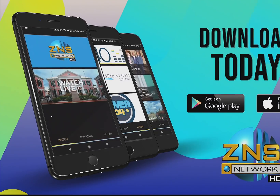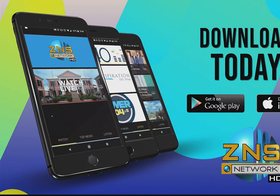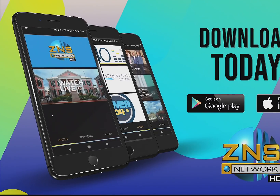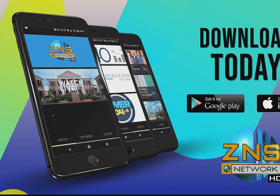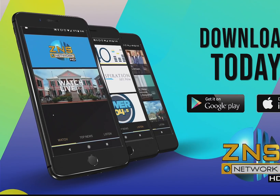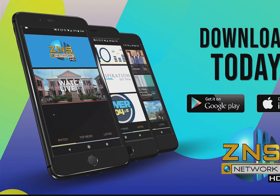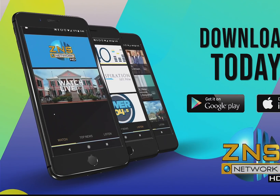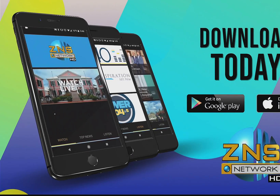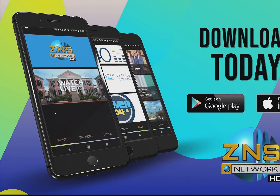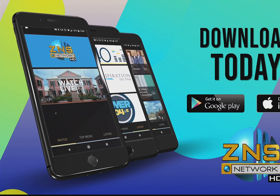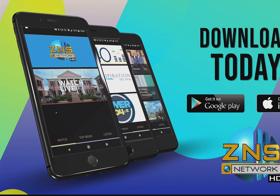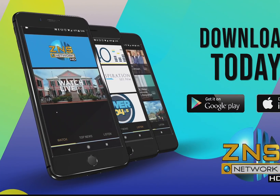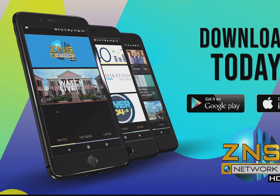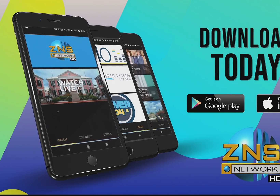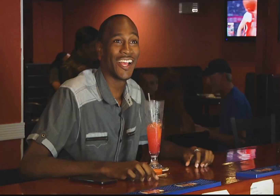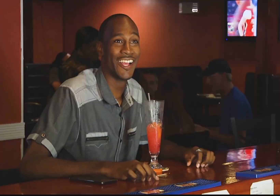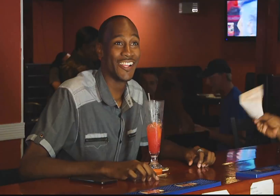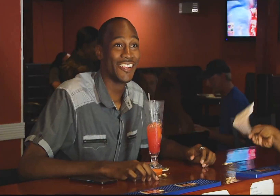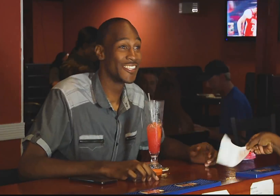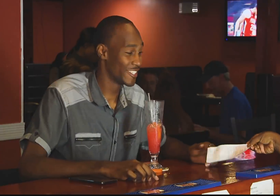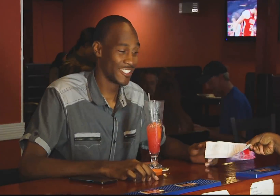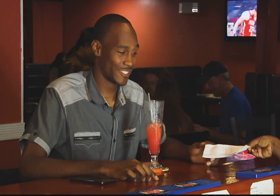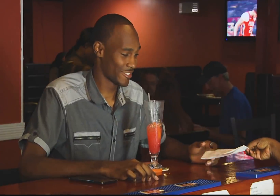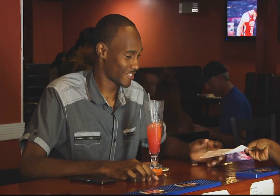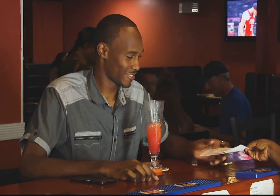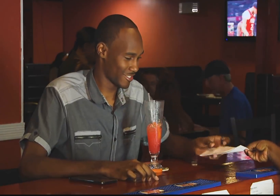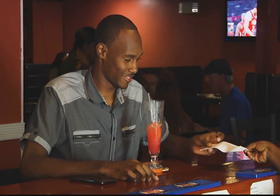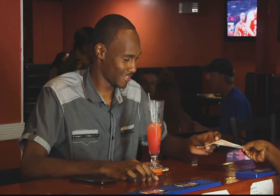ZNS app today.